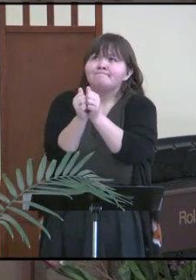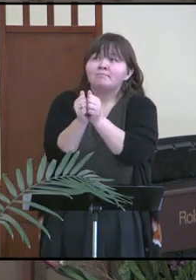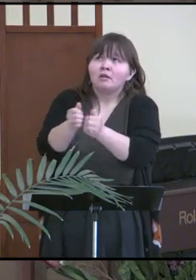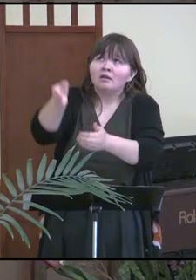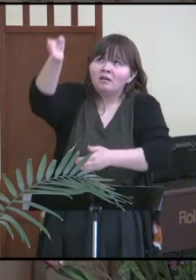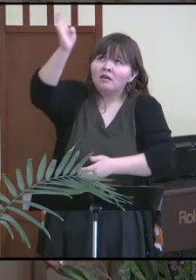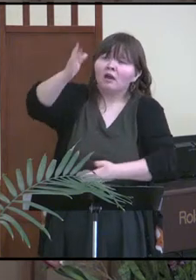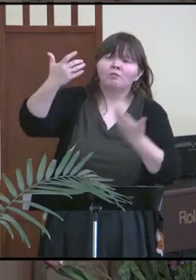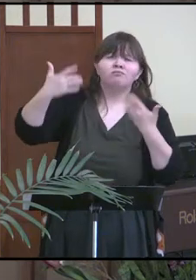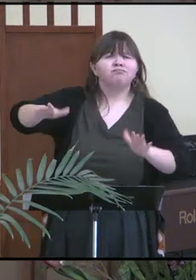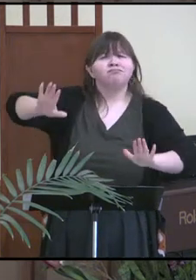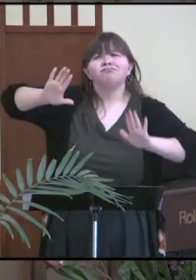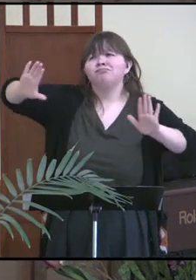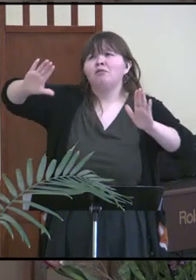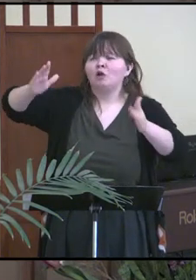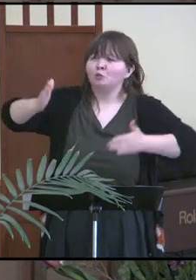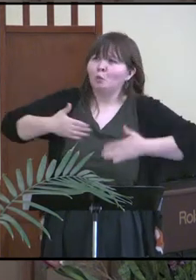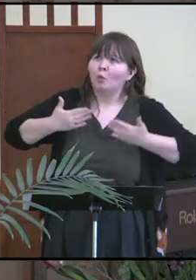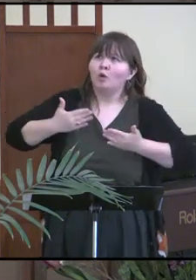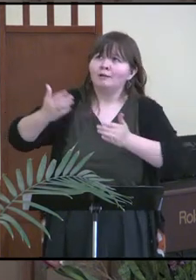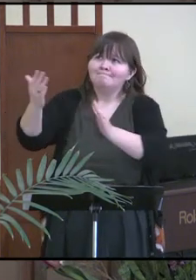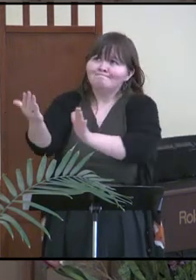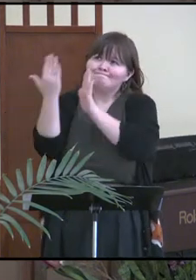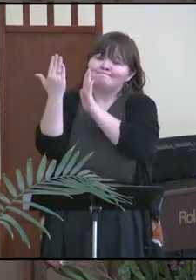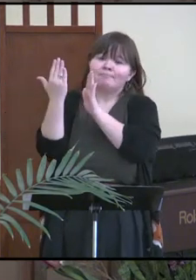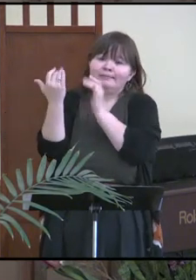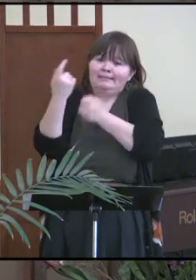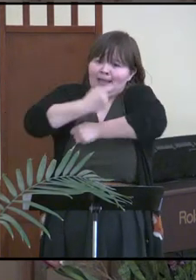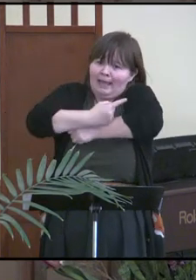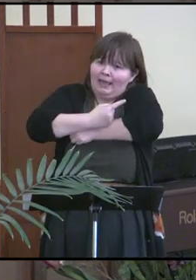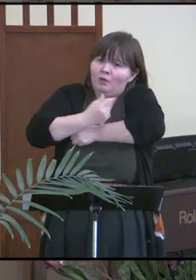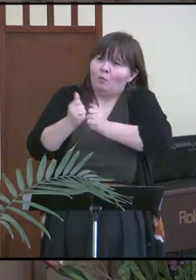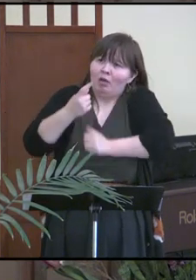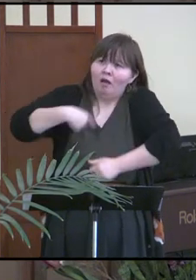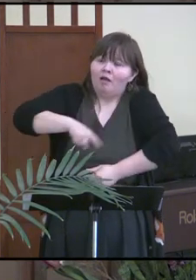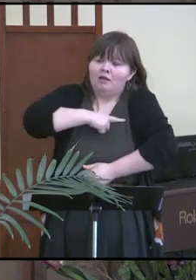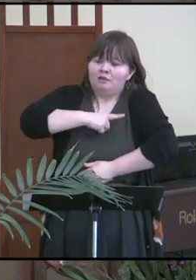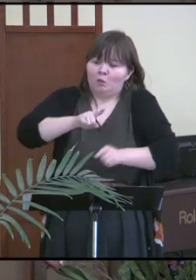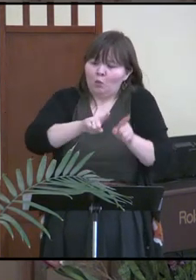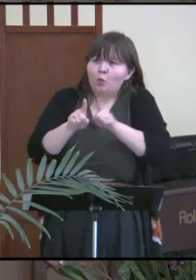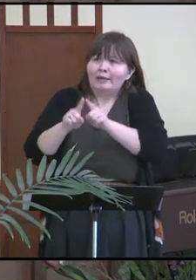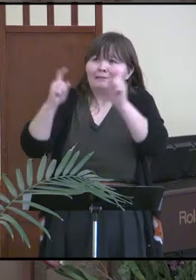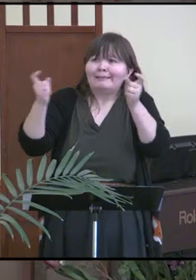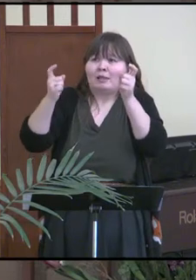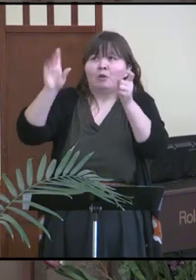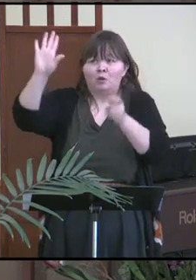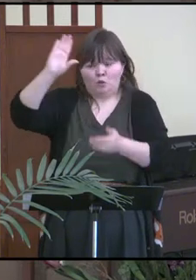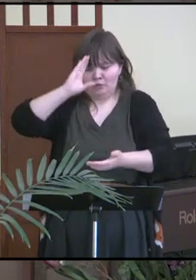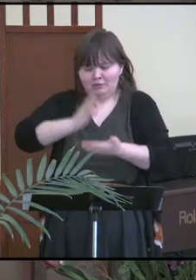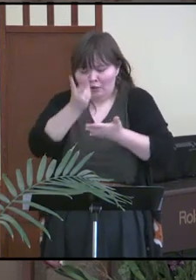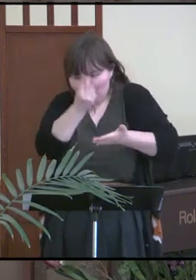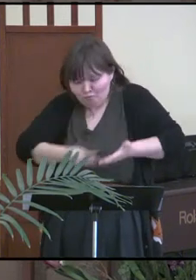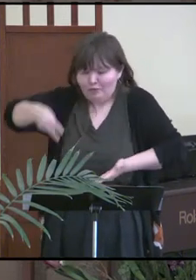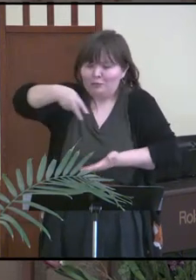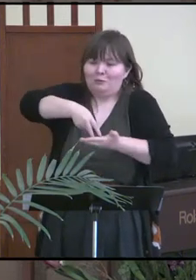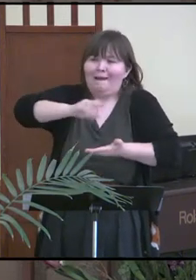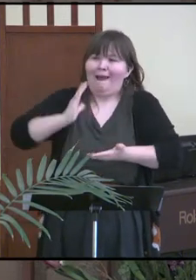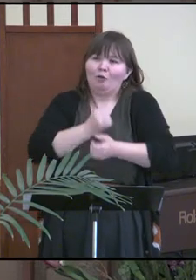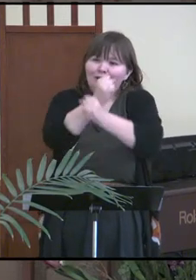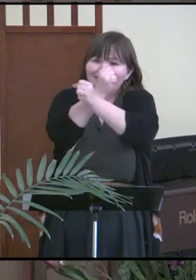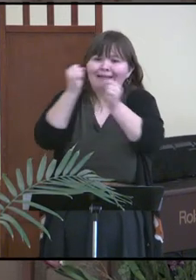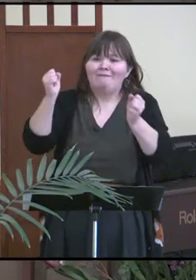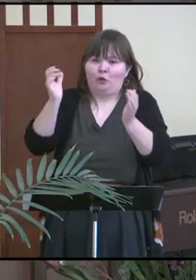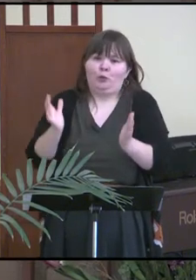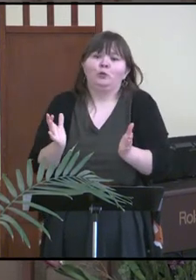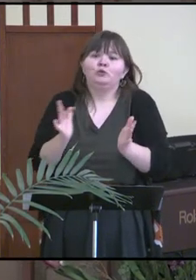God of awesome joy, be with us this day as we celebrate the resurrection of your Son and our Savior, Jesus